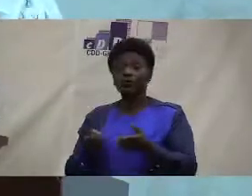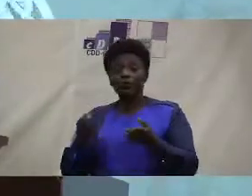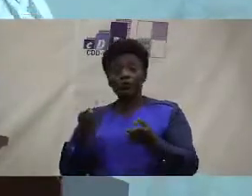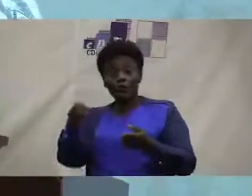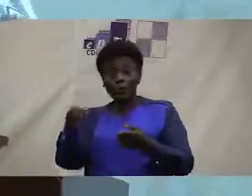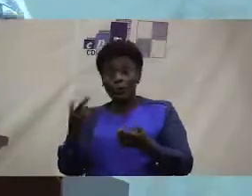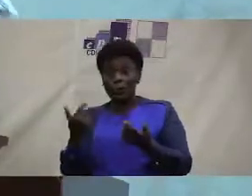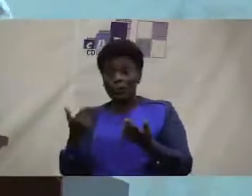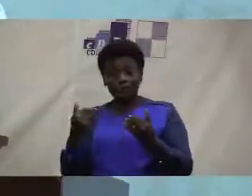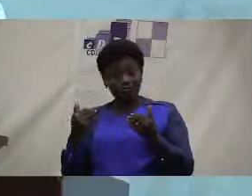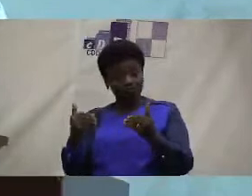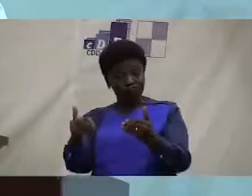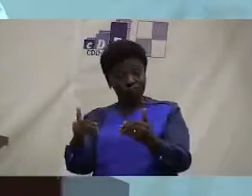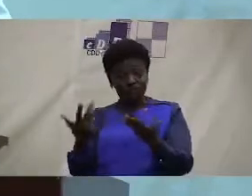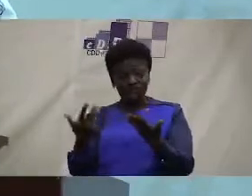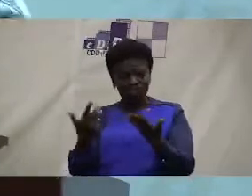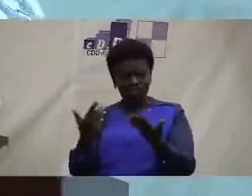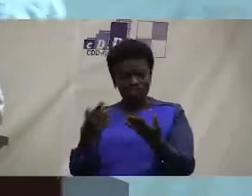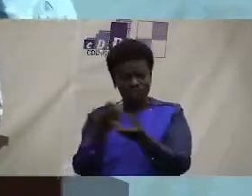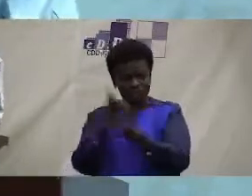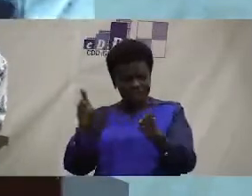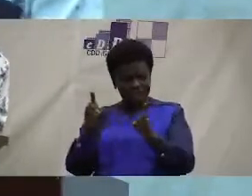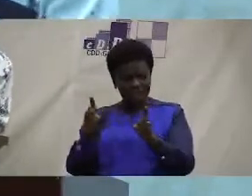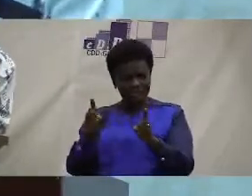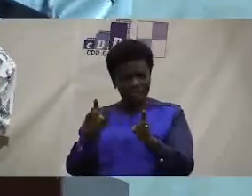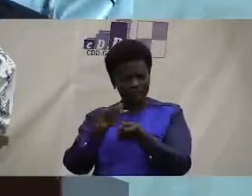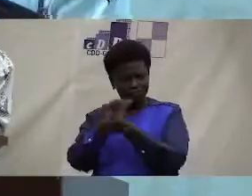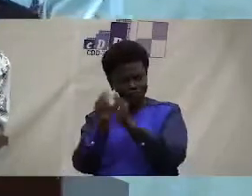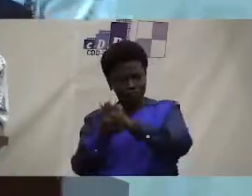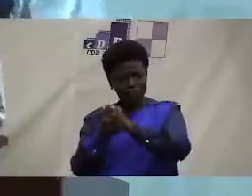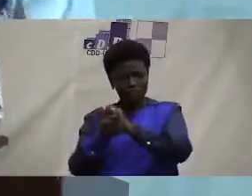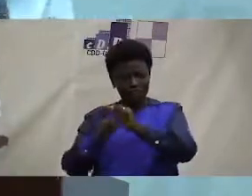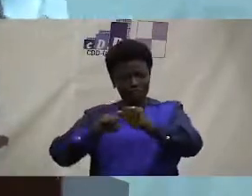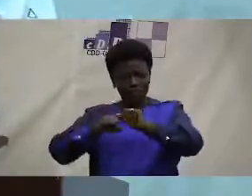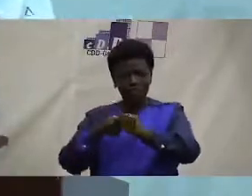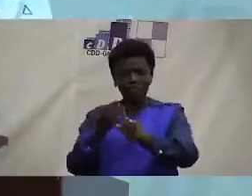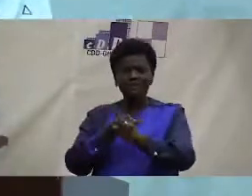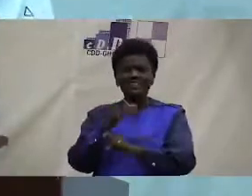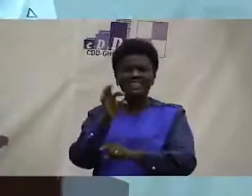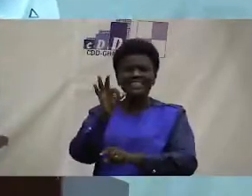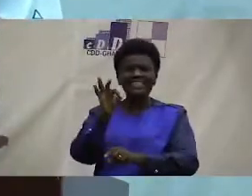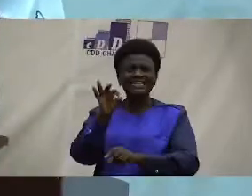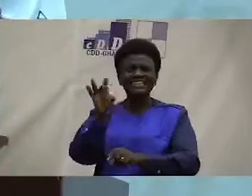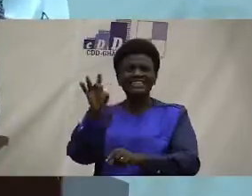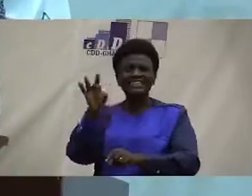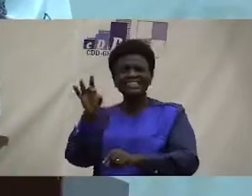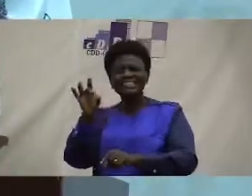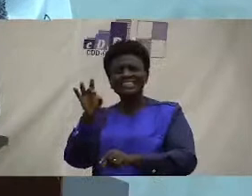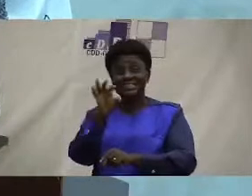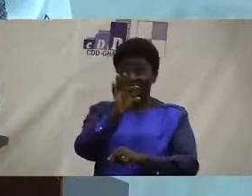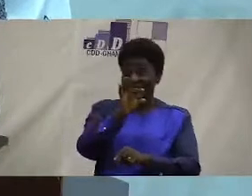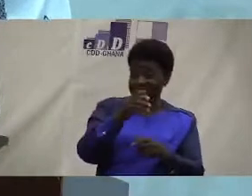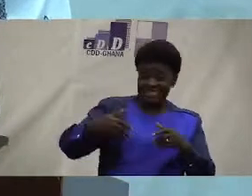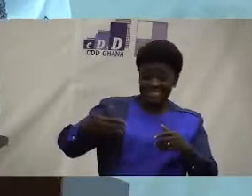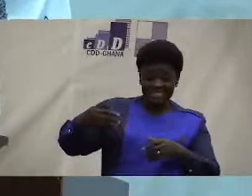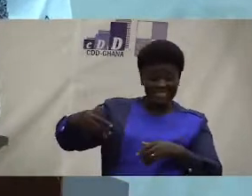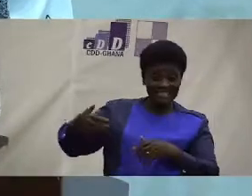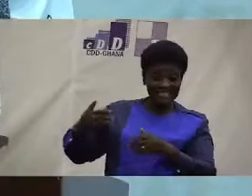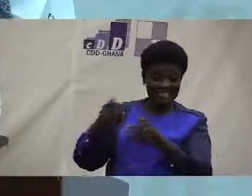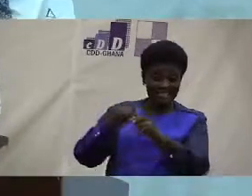for democratic reform started in the late 1980s into the